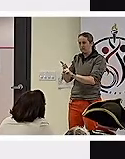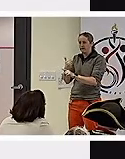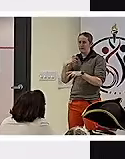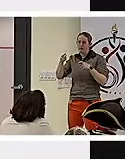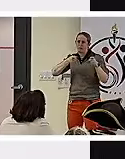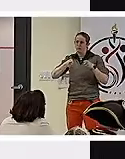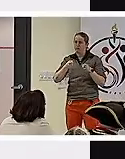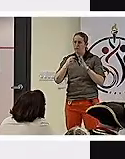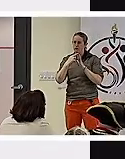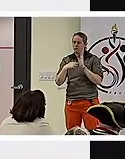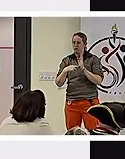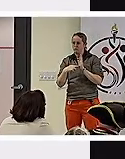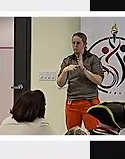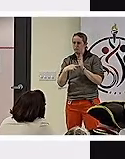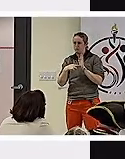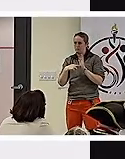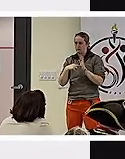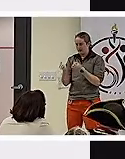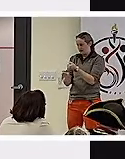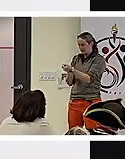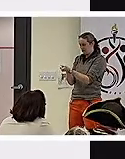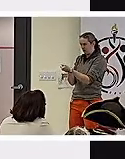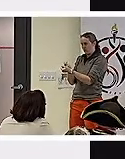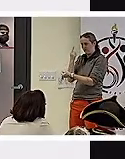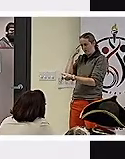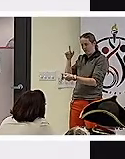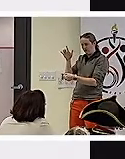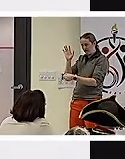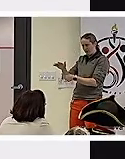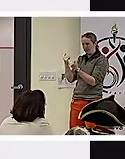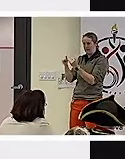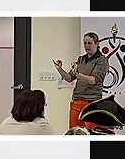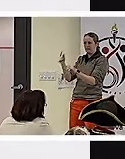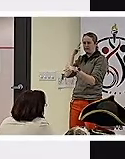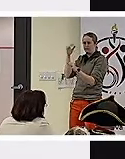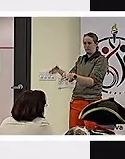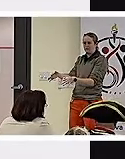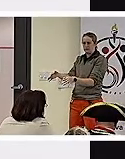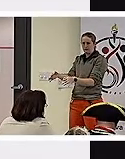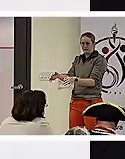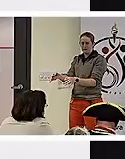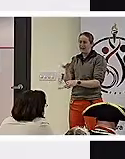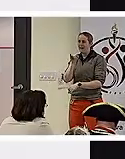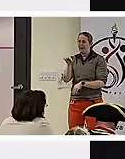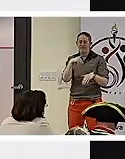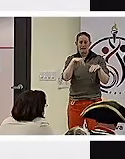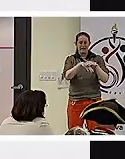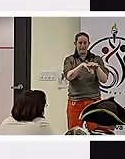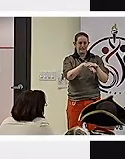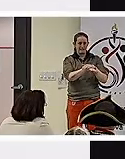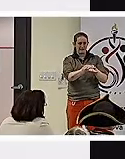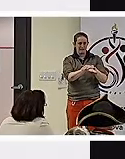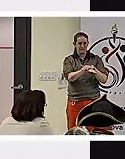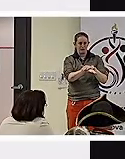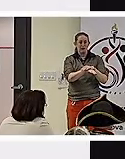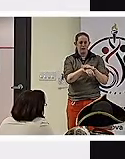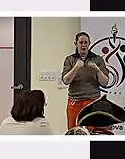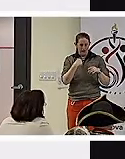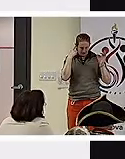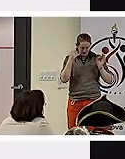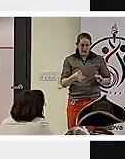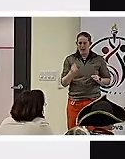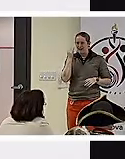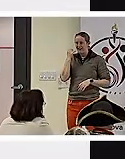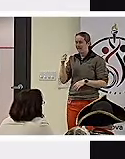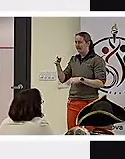are supported to make their own choices. It is not an accessible space if the rules are made without asking us. That's nice. Oh,